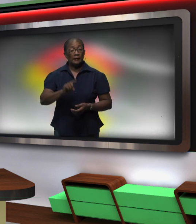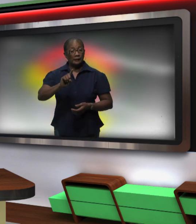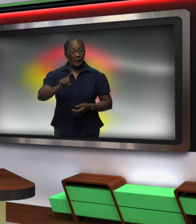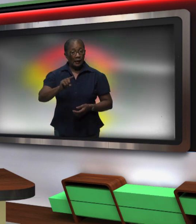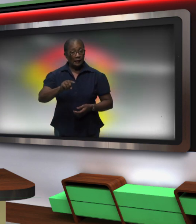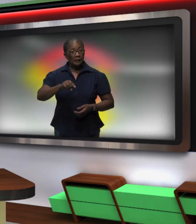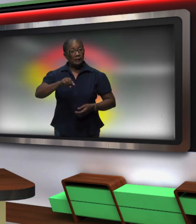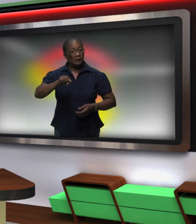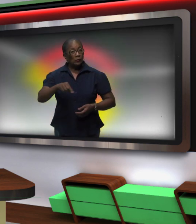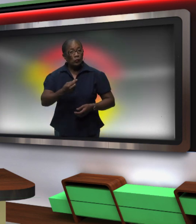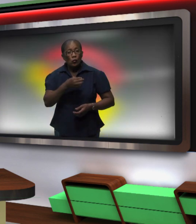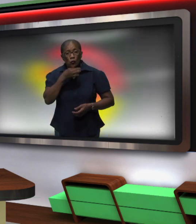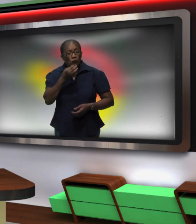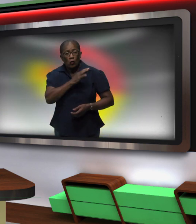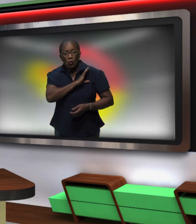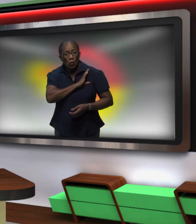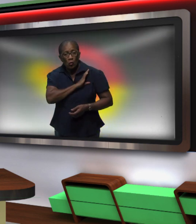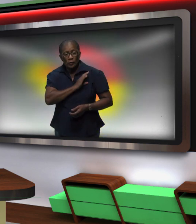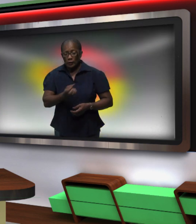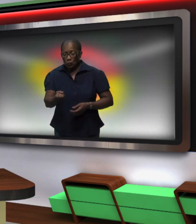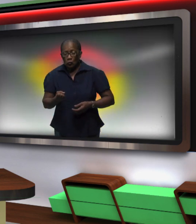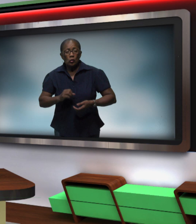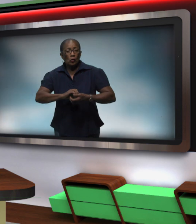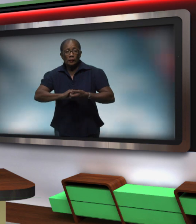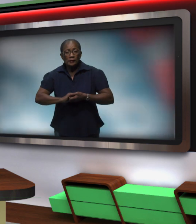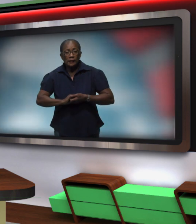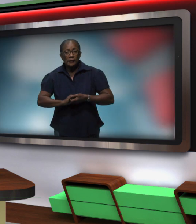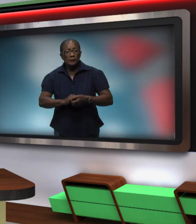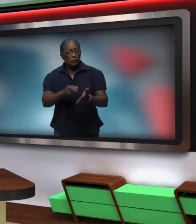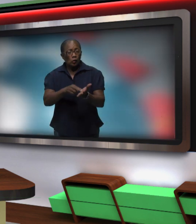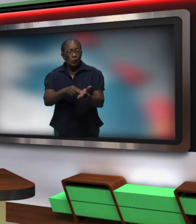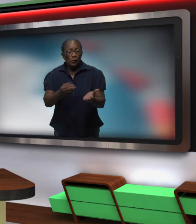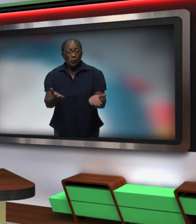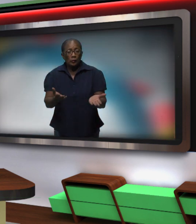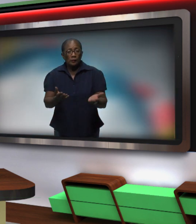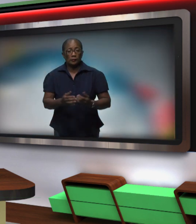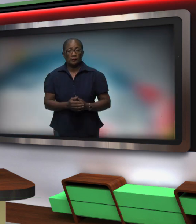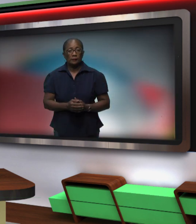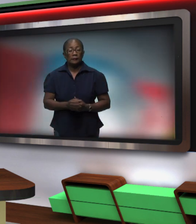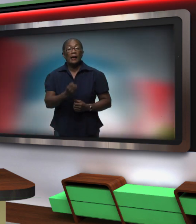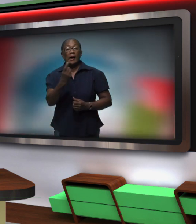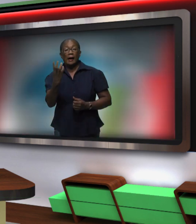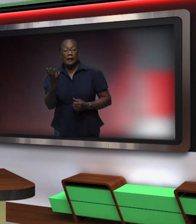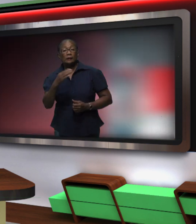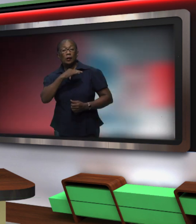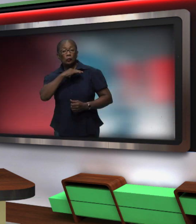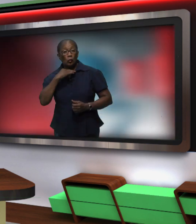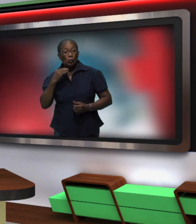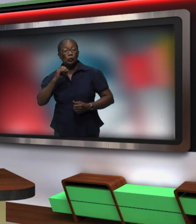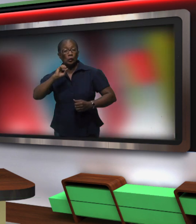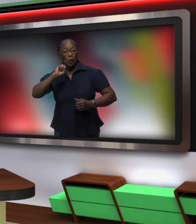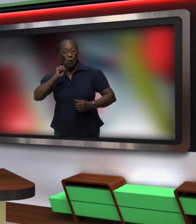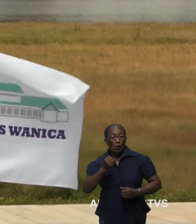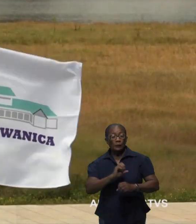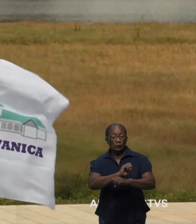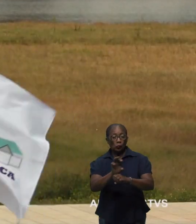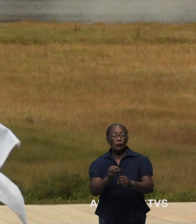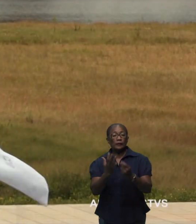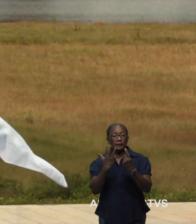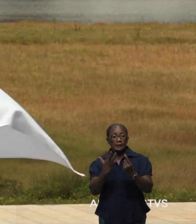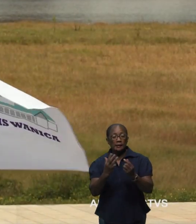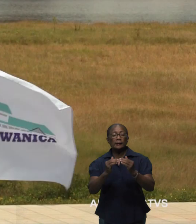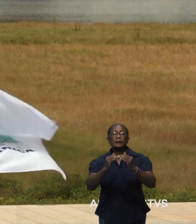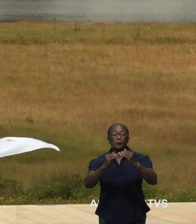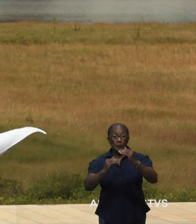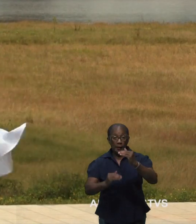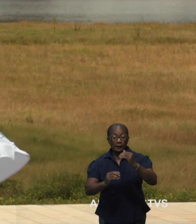been vaccinated against the coronavirus. Then there would be no need to use refrigerated containers as morgues. The number